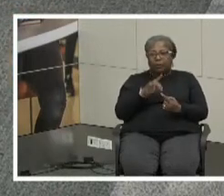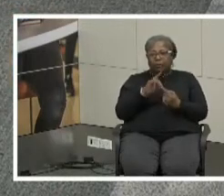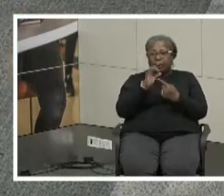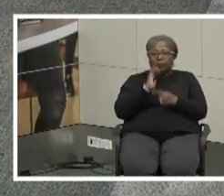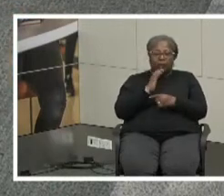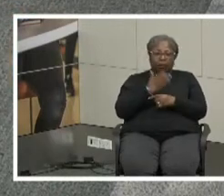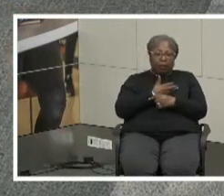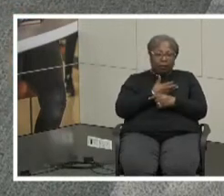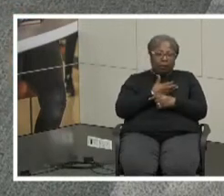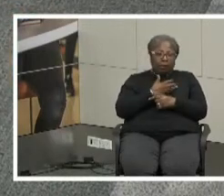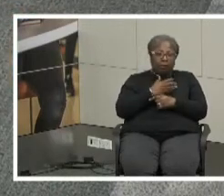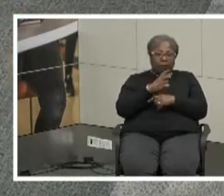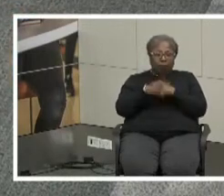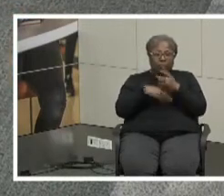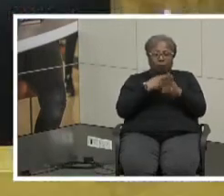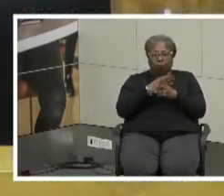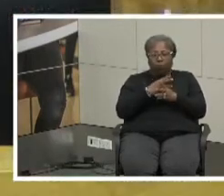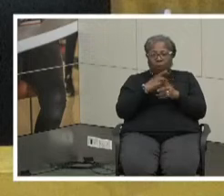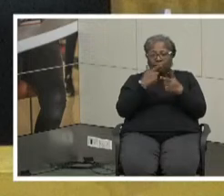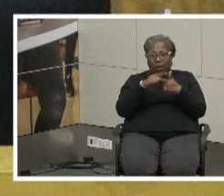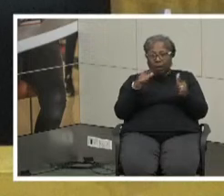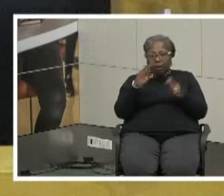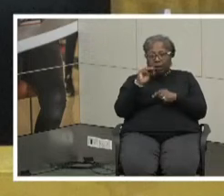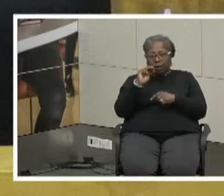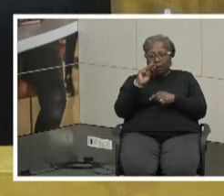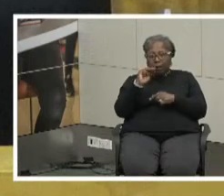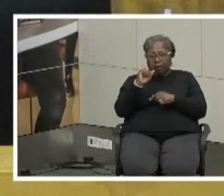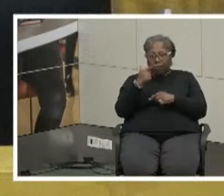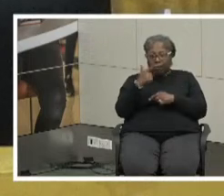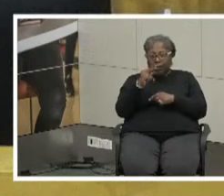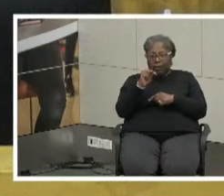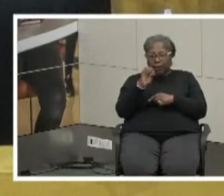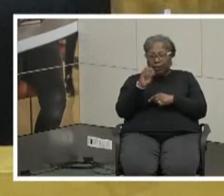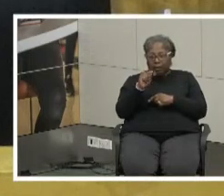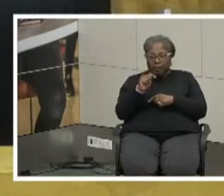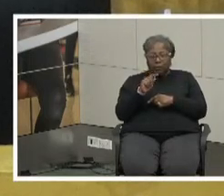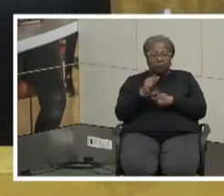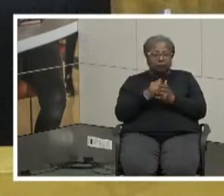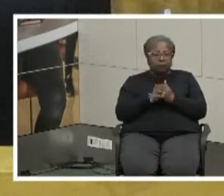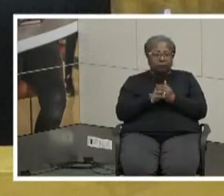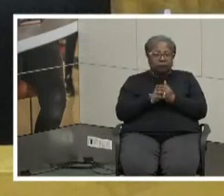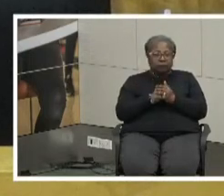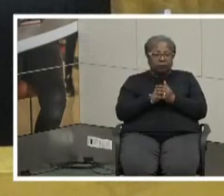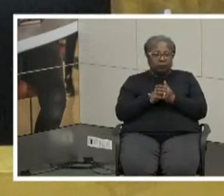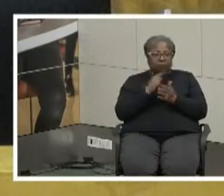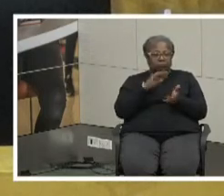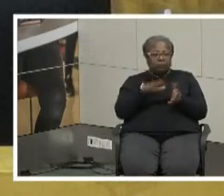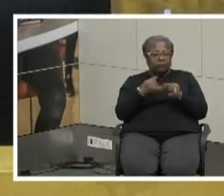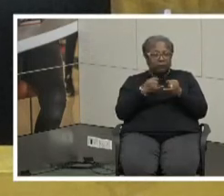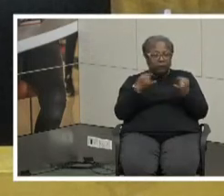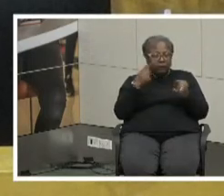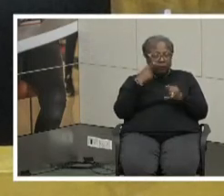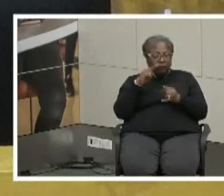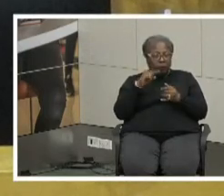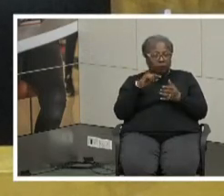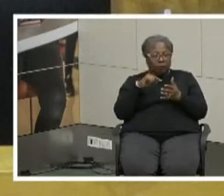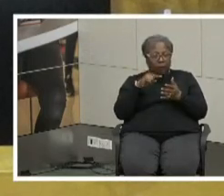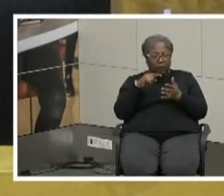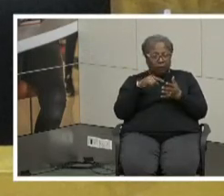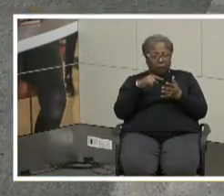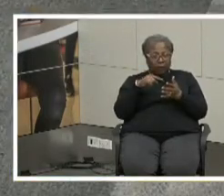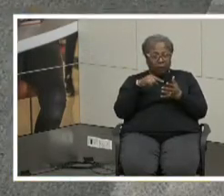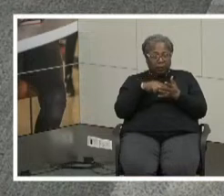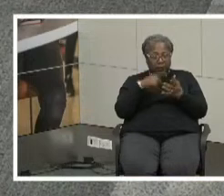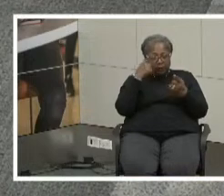Our World Language magnets um and is there an um a deadline for entering into this